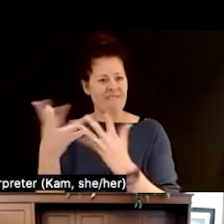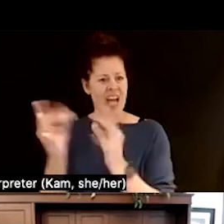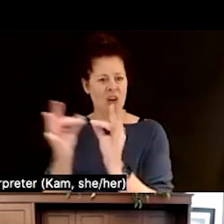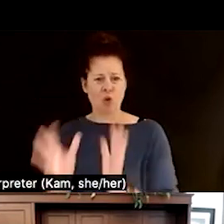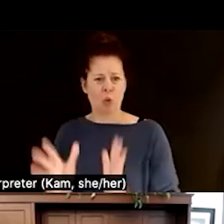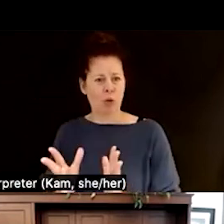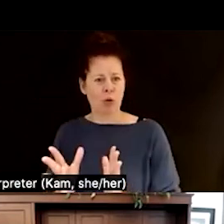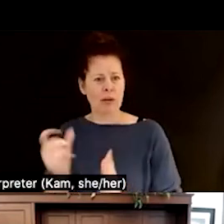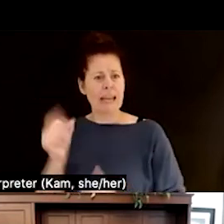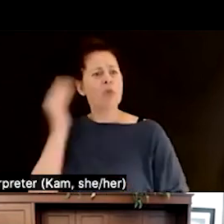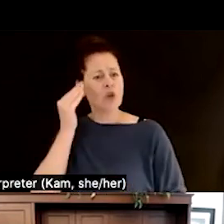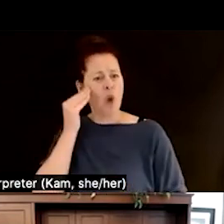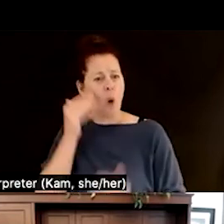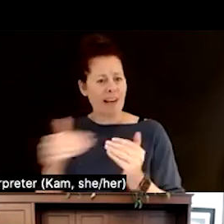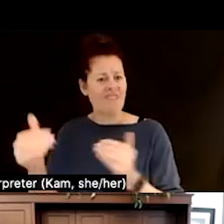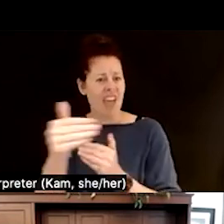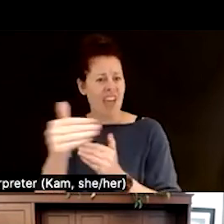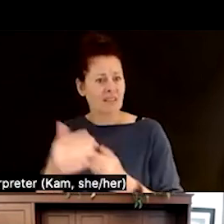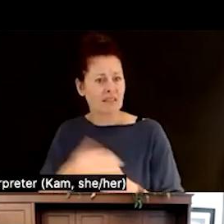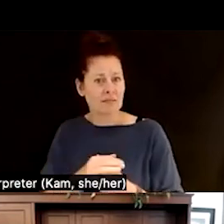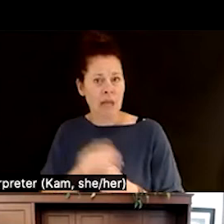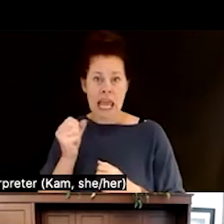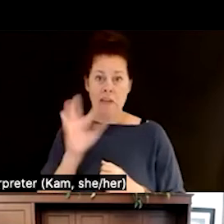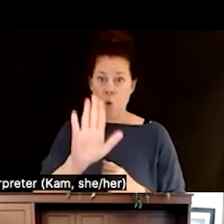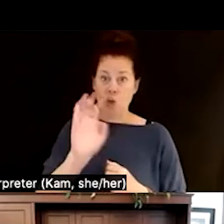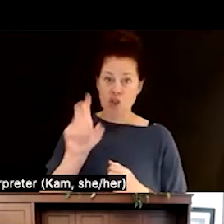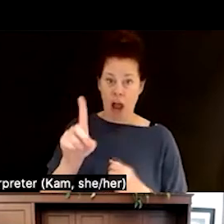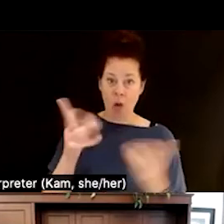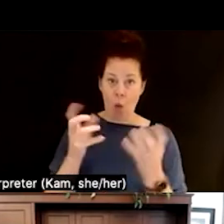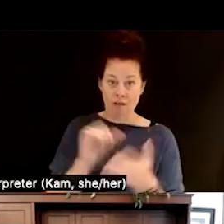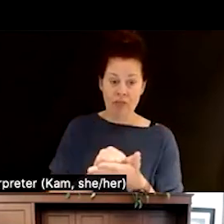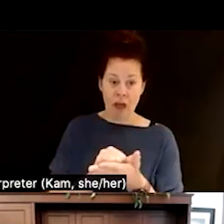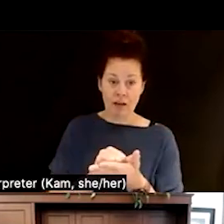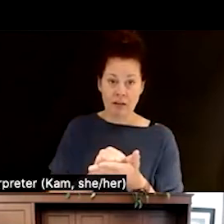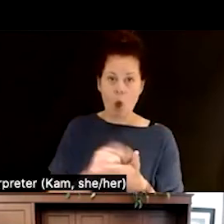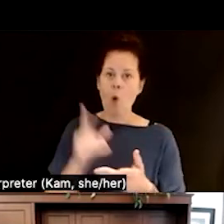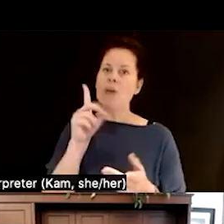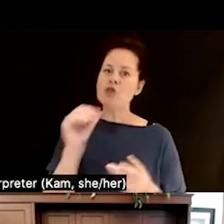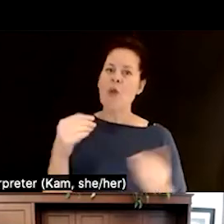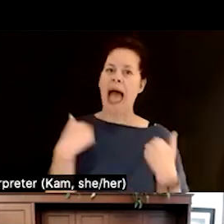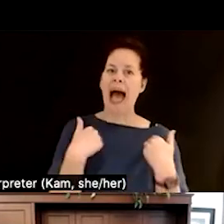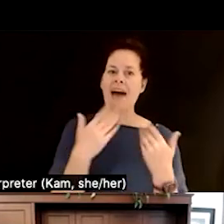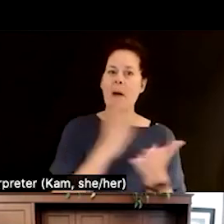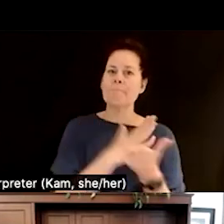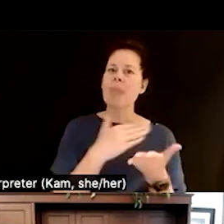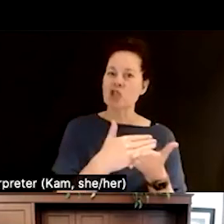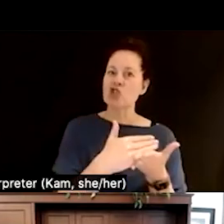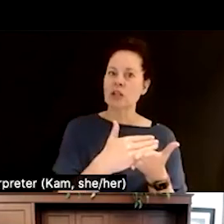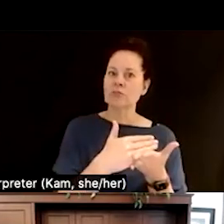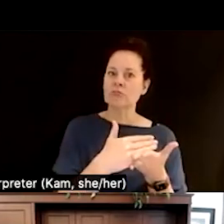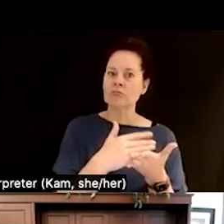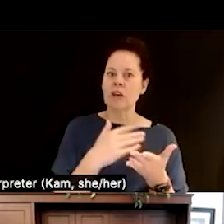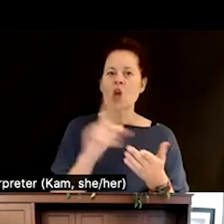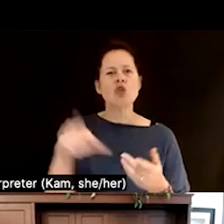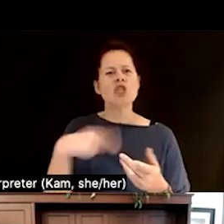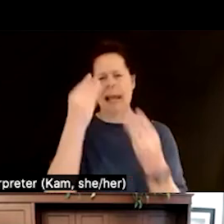That's something that your child would like to have. So we've set aside accommodations just as long as we know about it. And I would